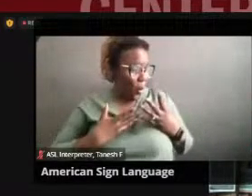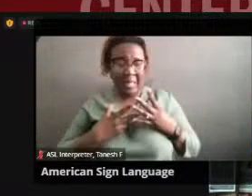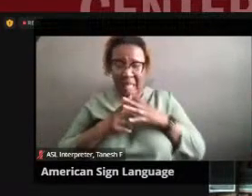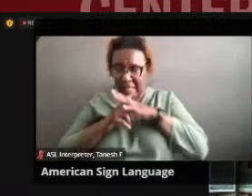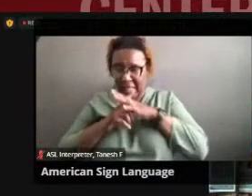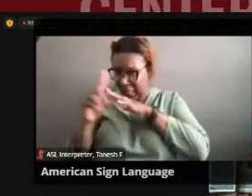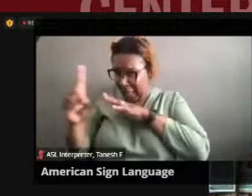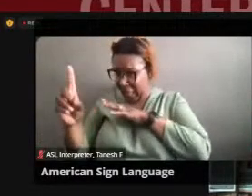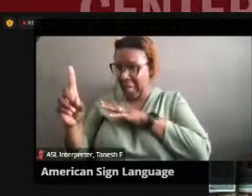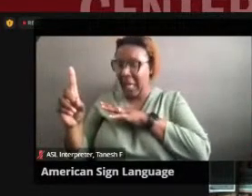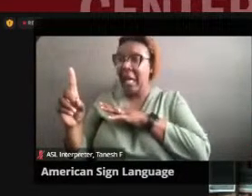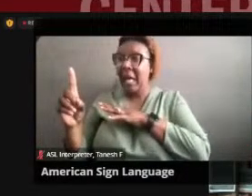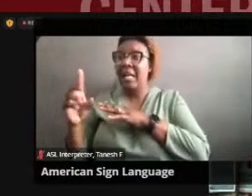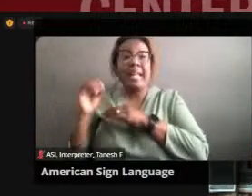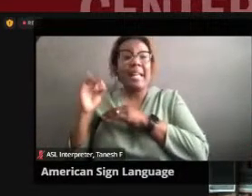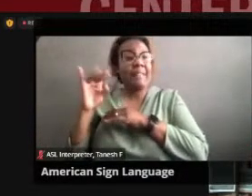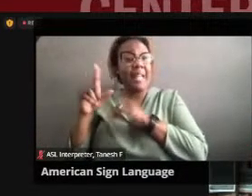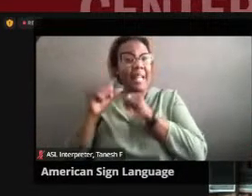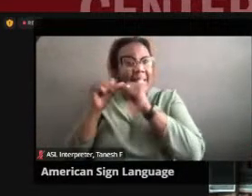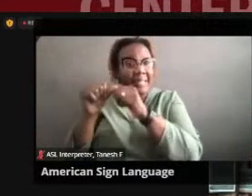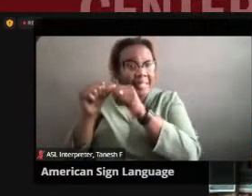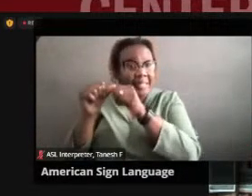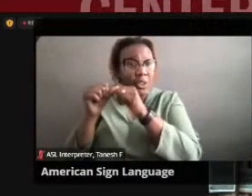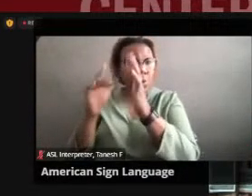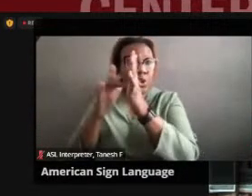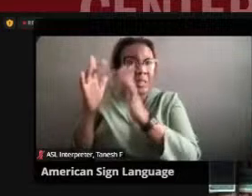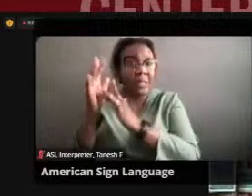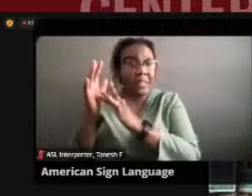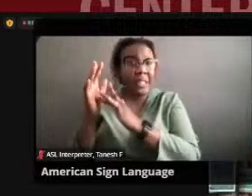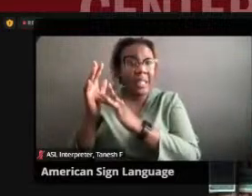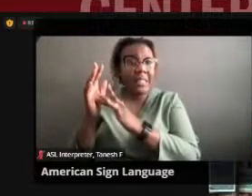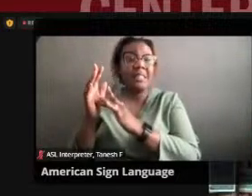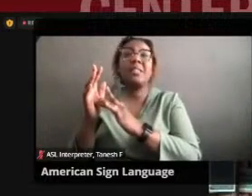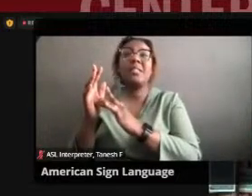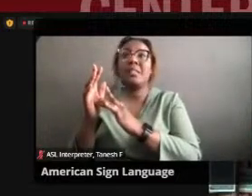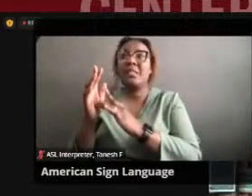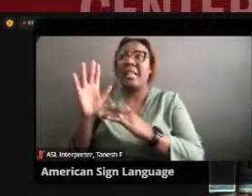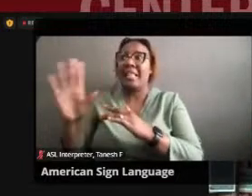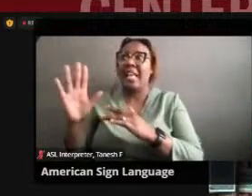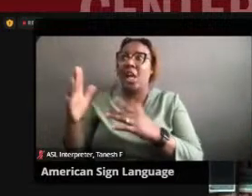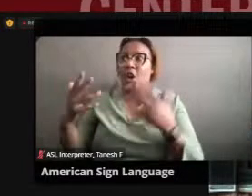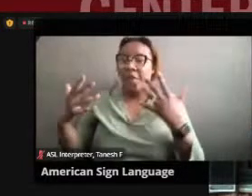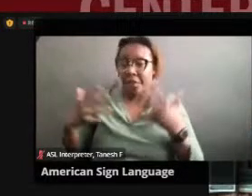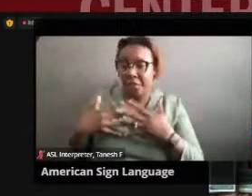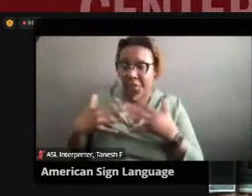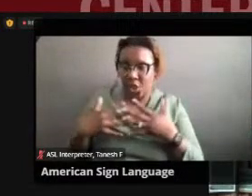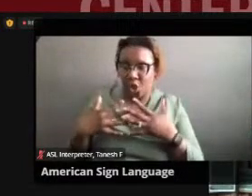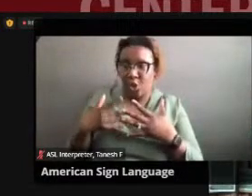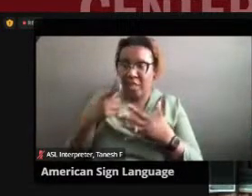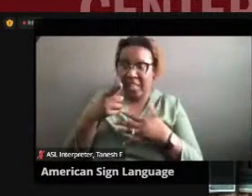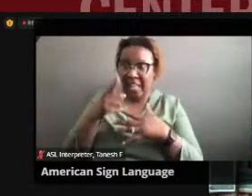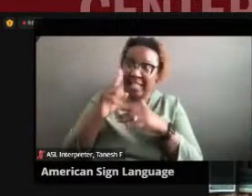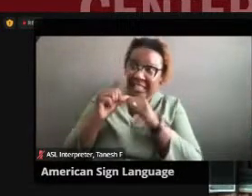continue Jesus's movement despite and because of their fear?